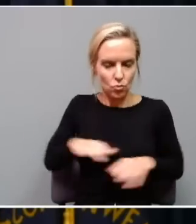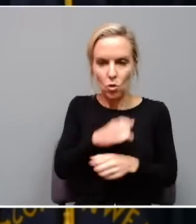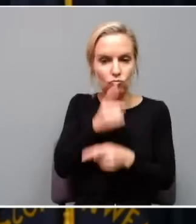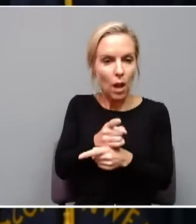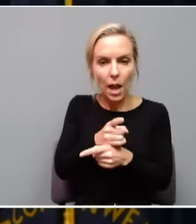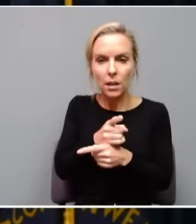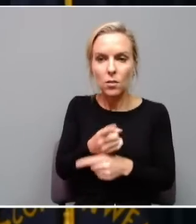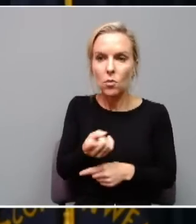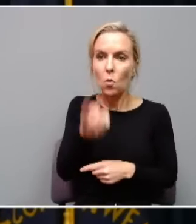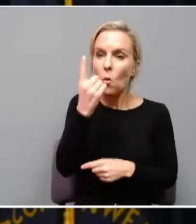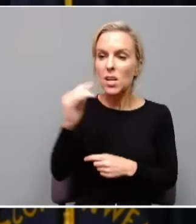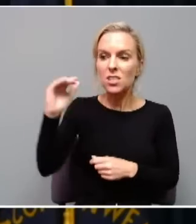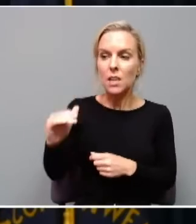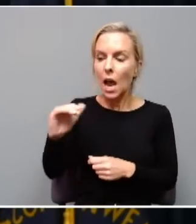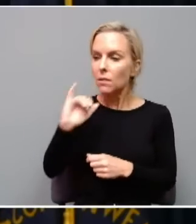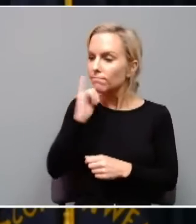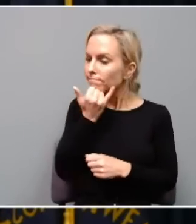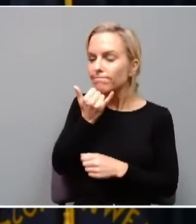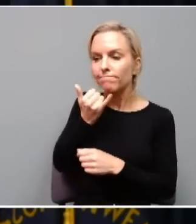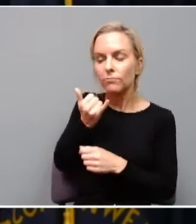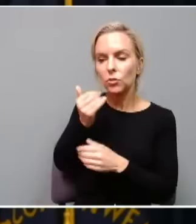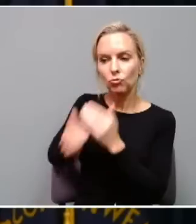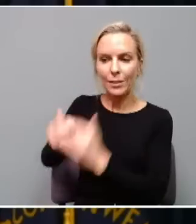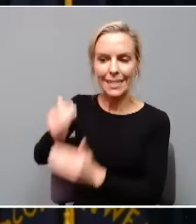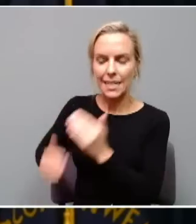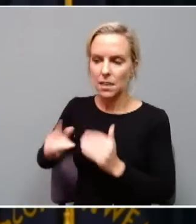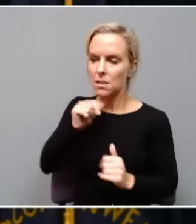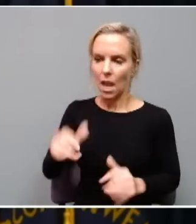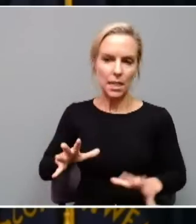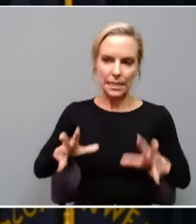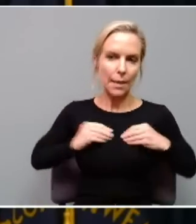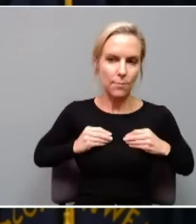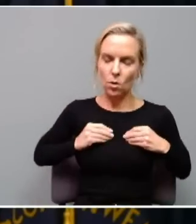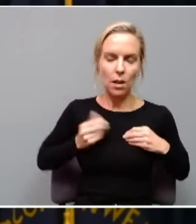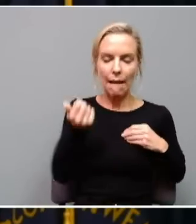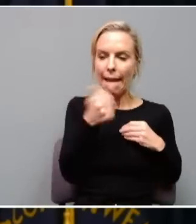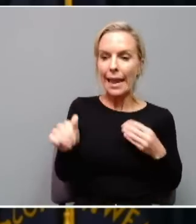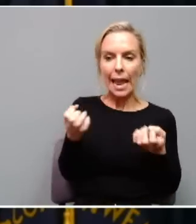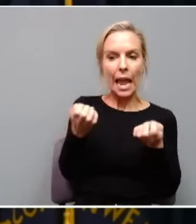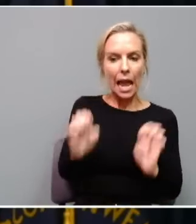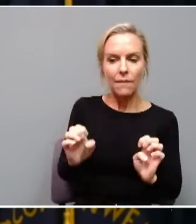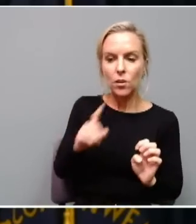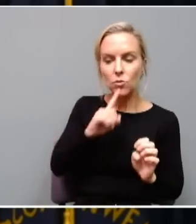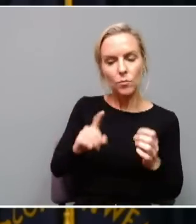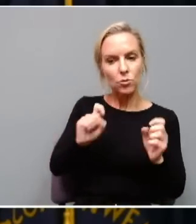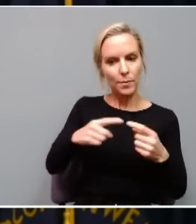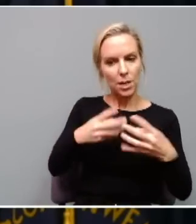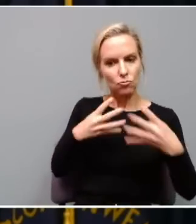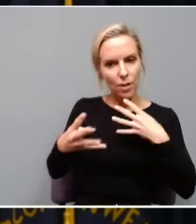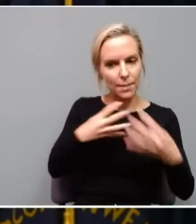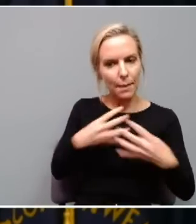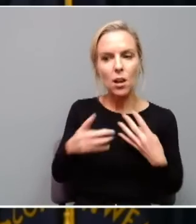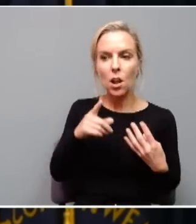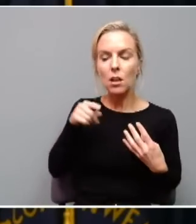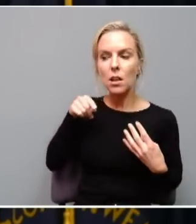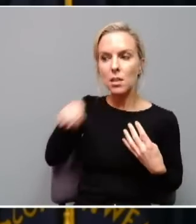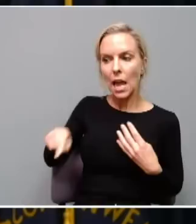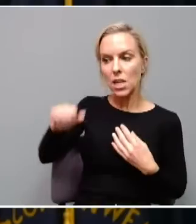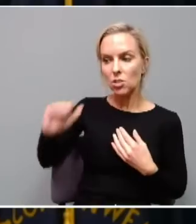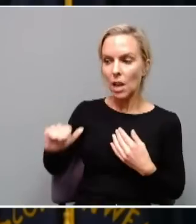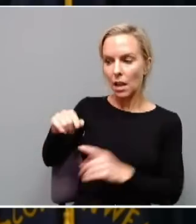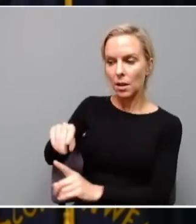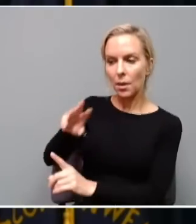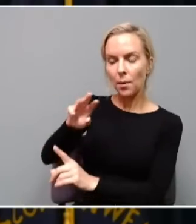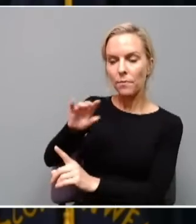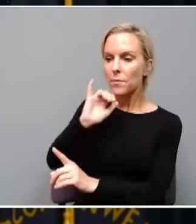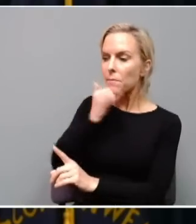mistreated is unacceptable. Certainly any efforts not to be transparent about a child that is mistreated is